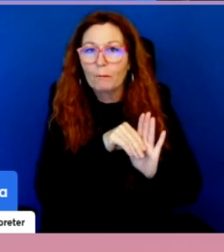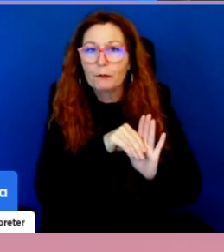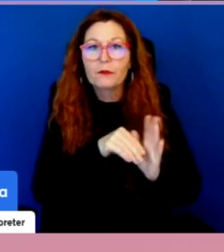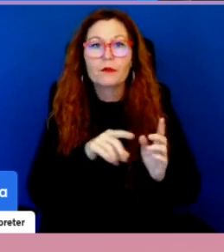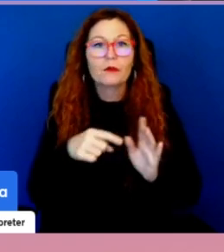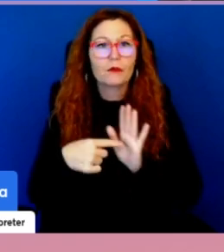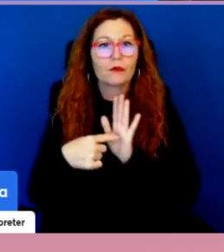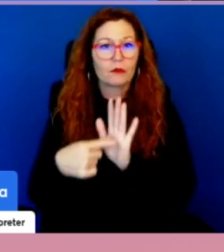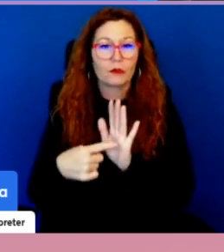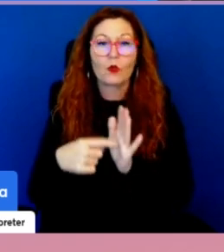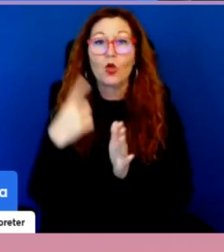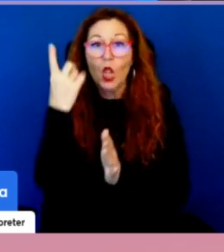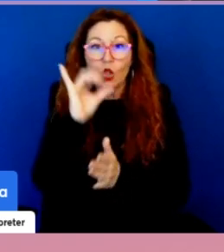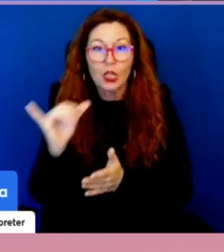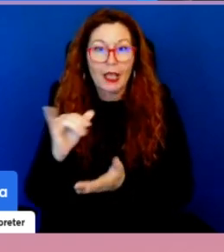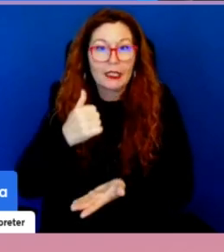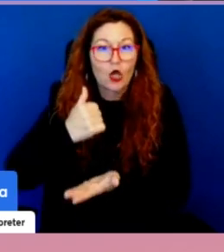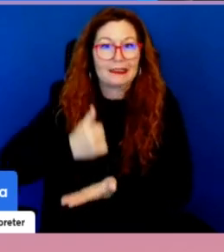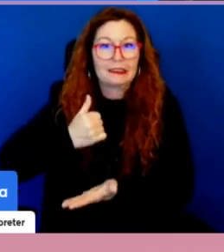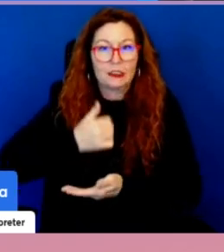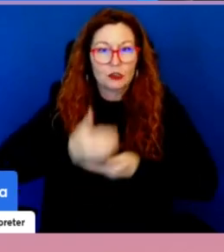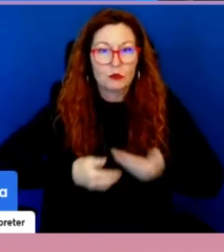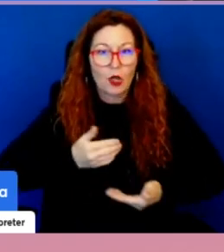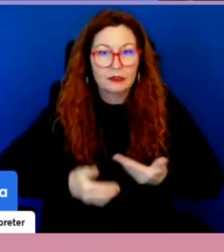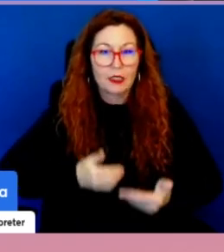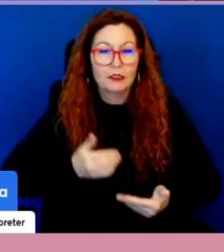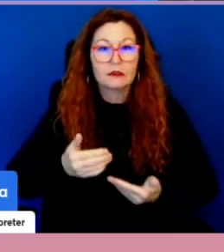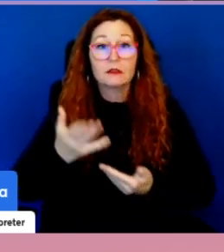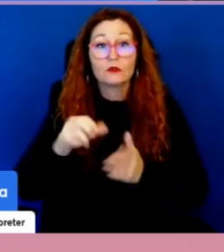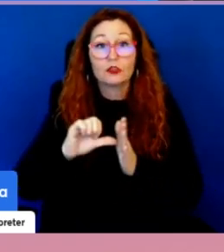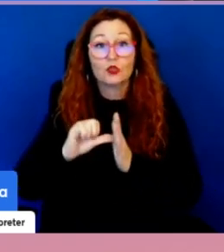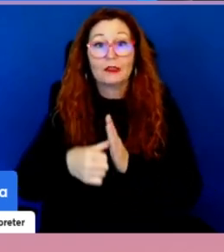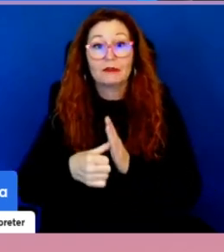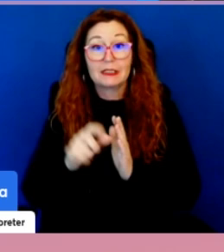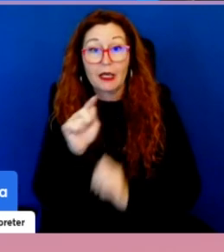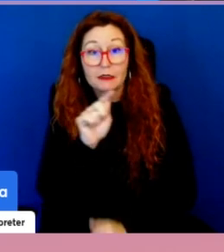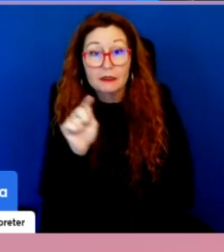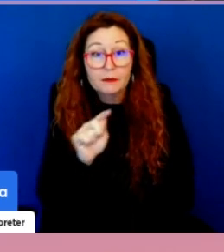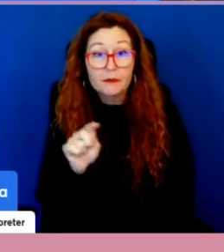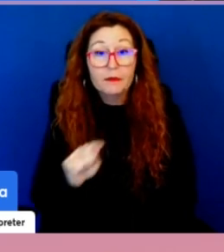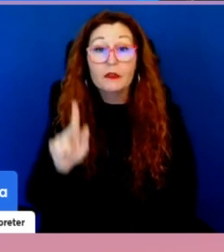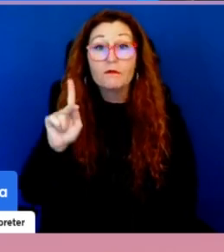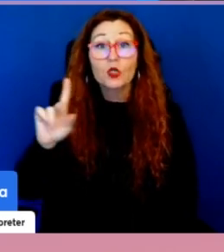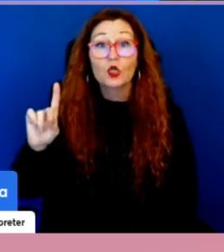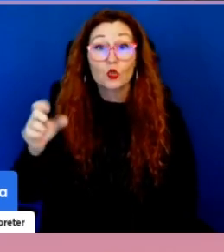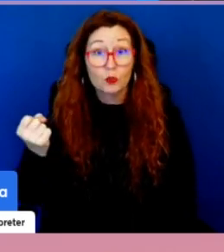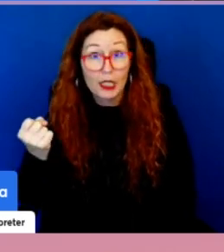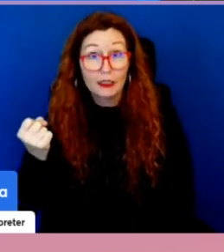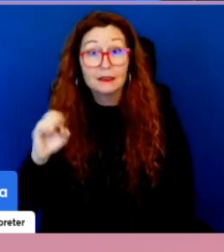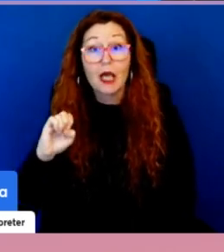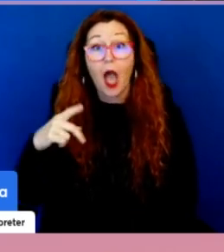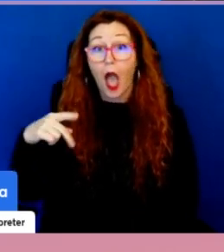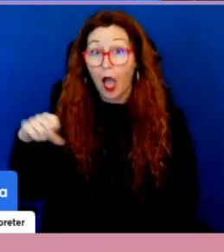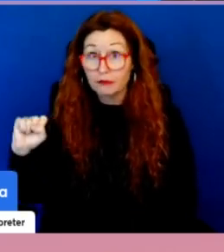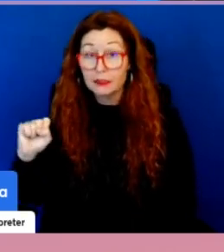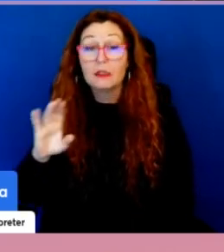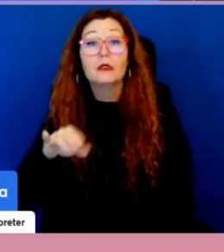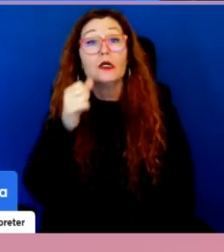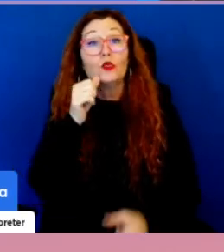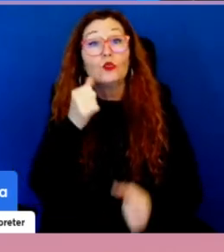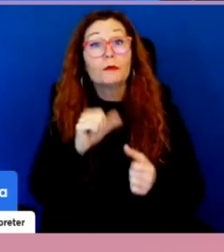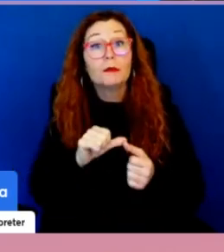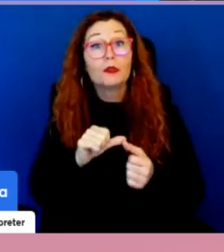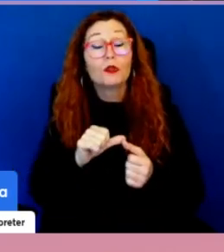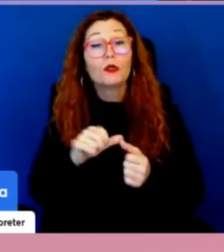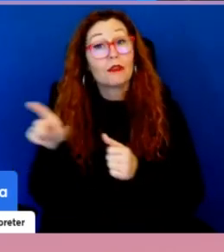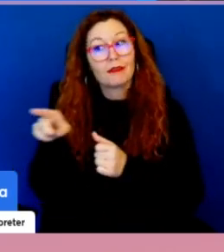the authentication method looked like. And I want to call attention to that top one for Kubernetes. So remember, I said that little big mining